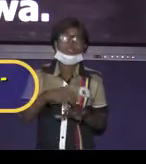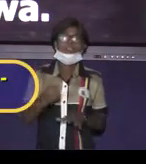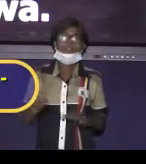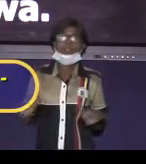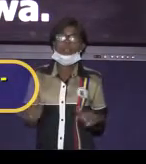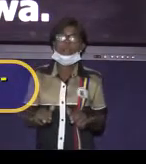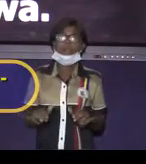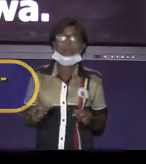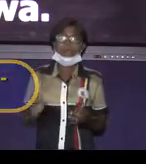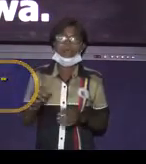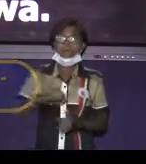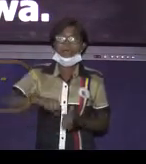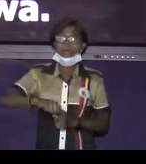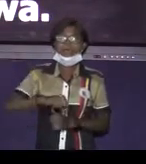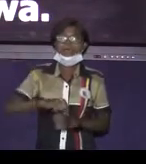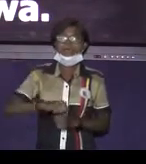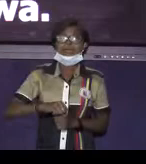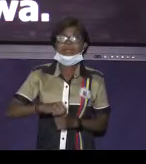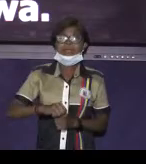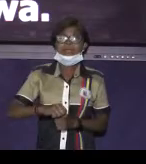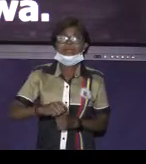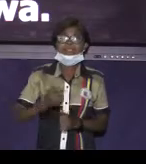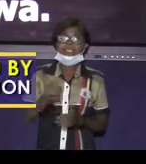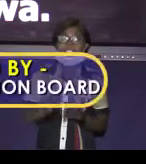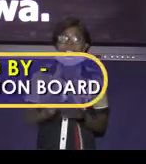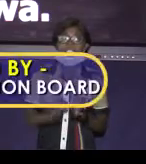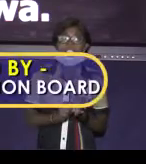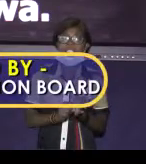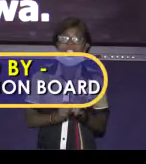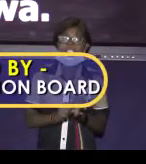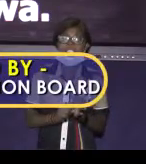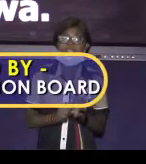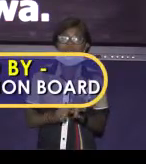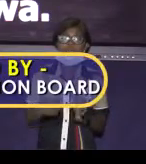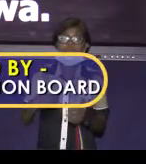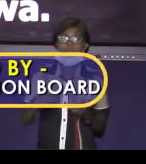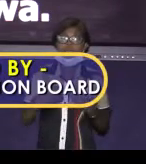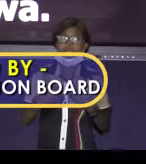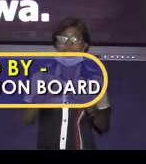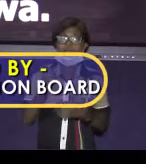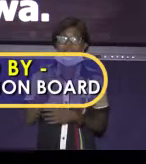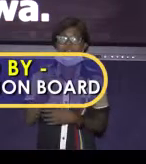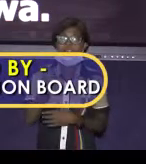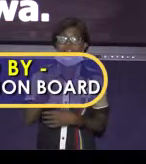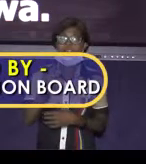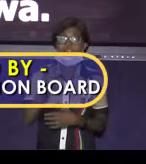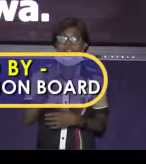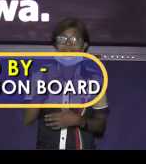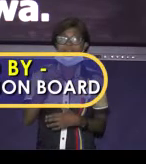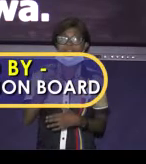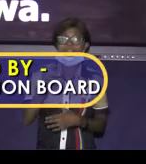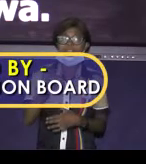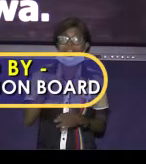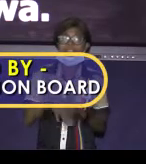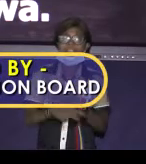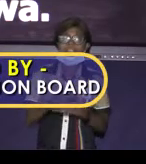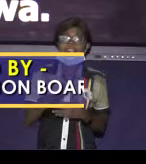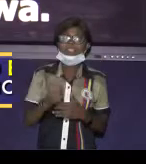areas. Let's say the states now. We have savanna in